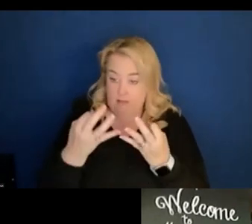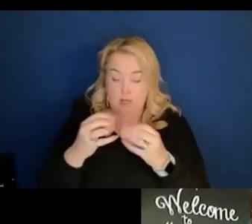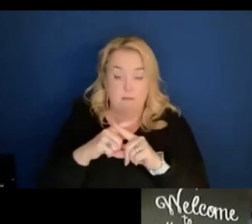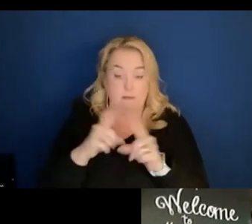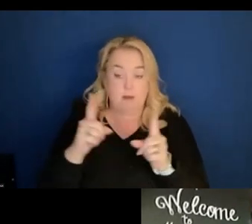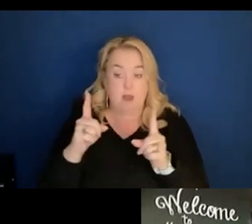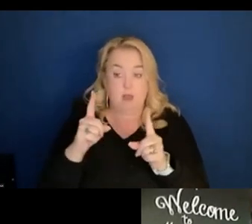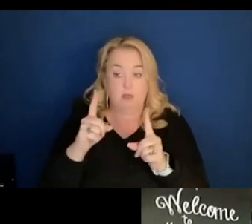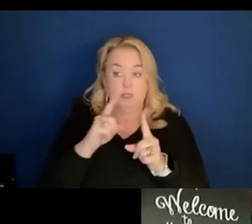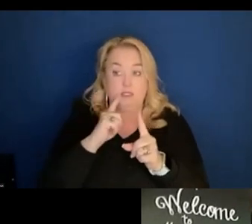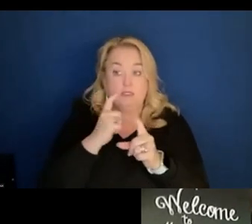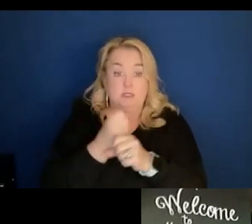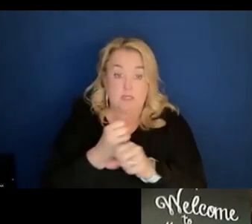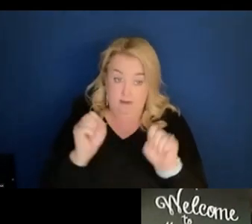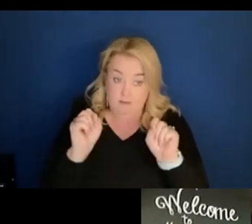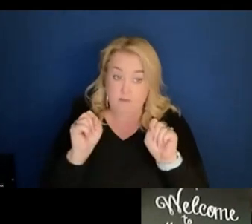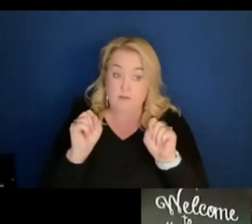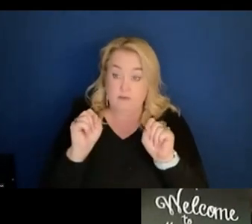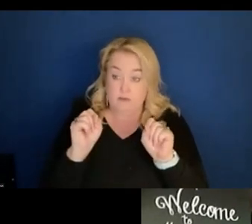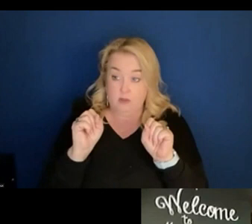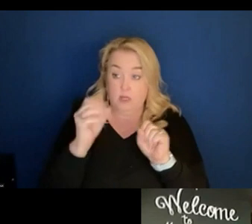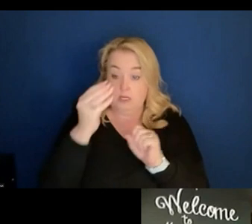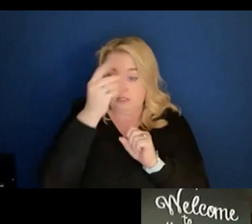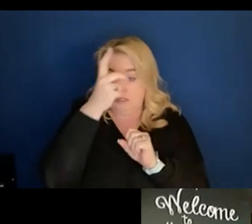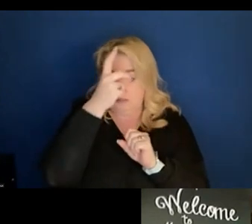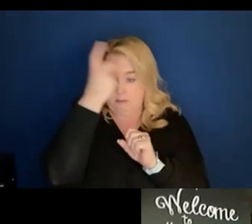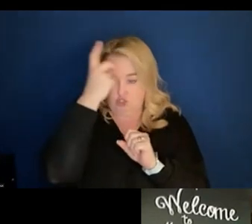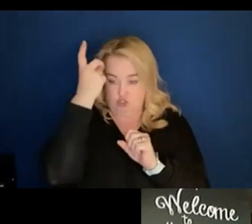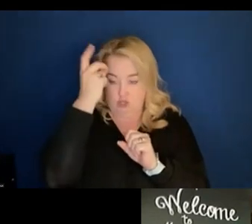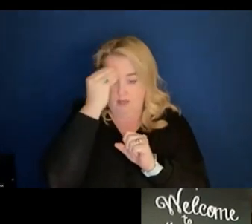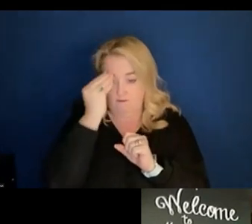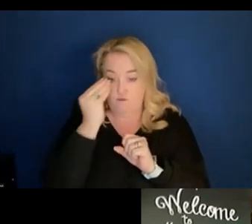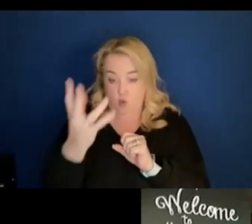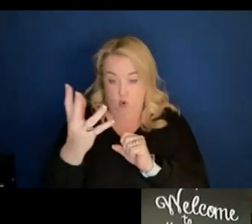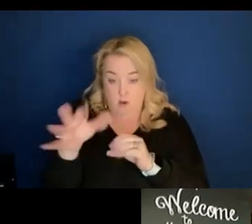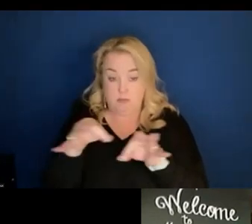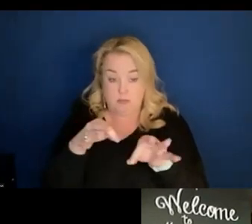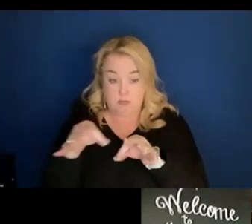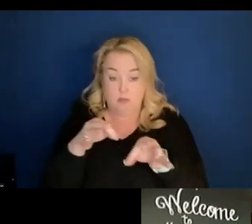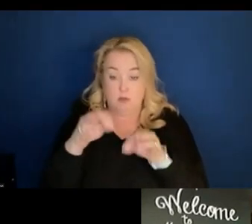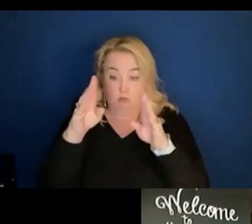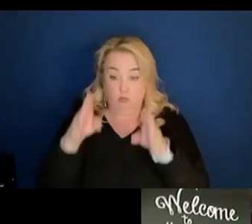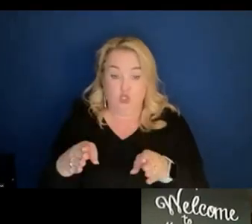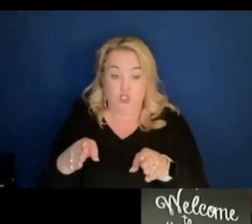who is a safe, dementia-informed person